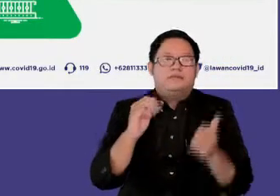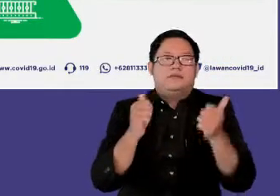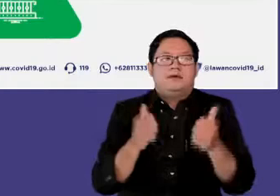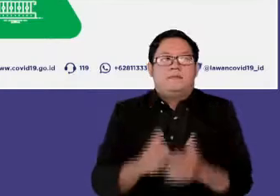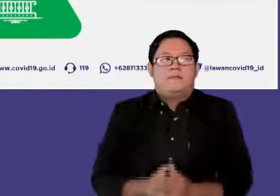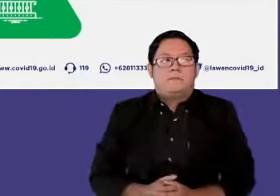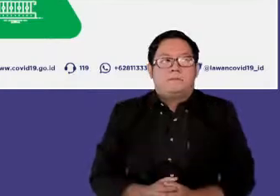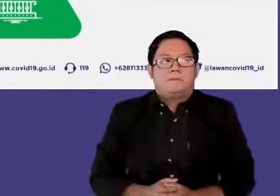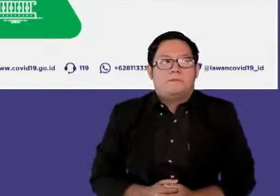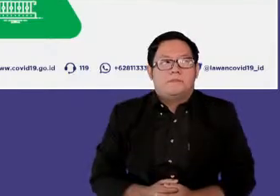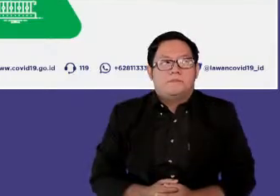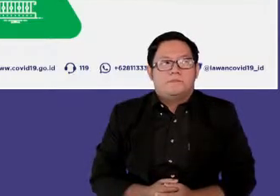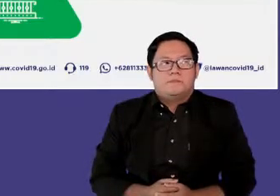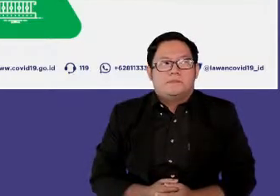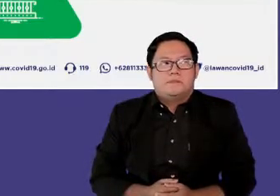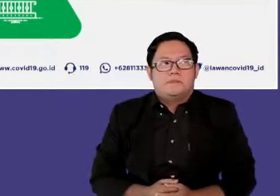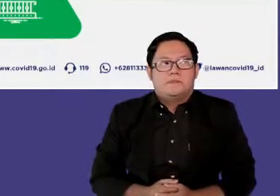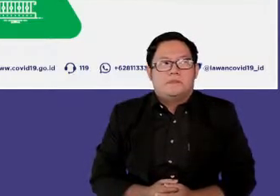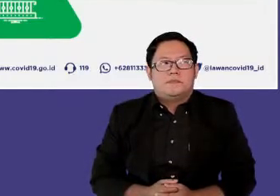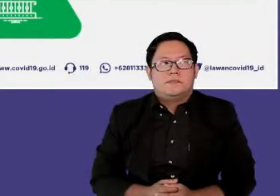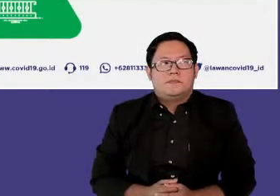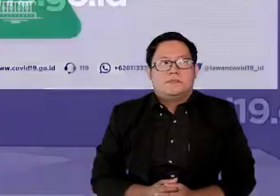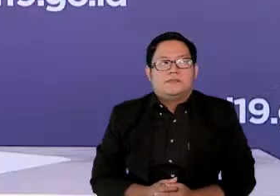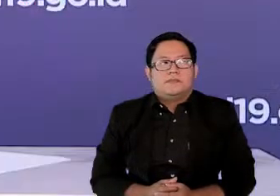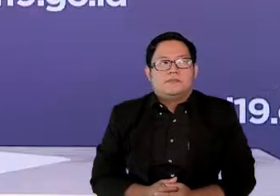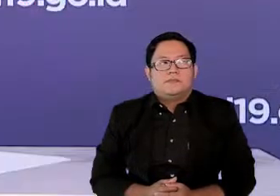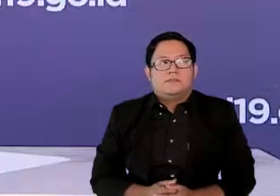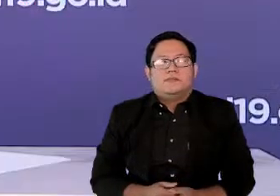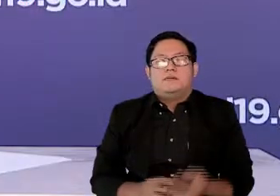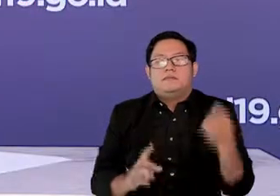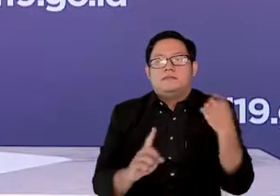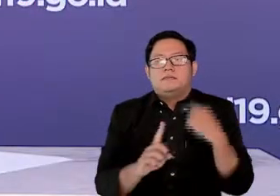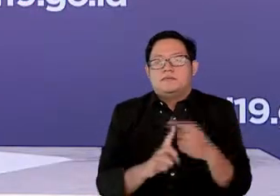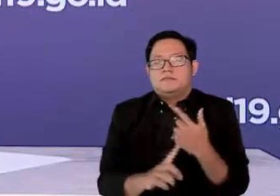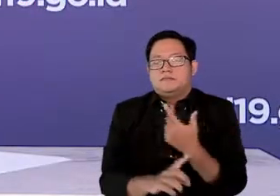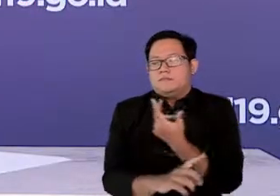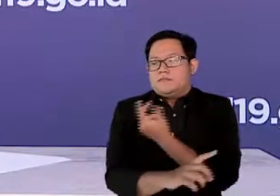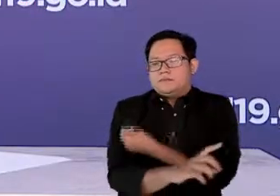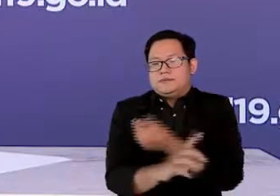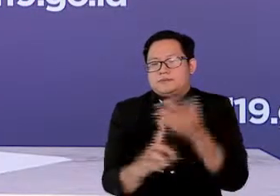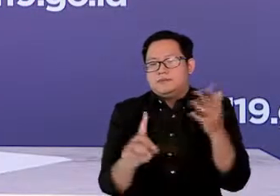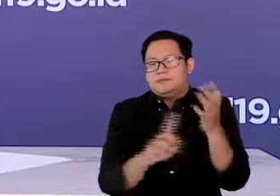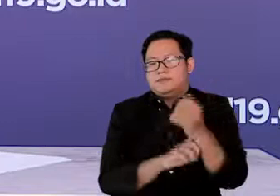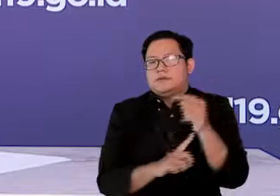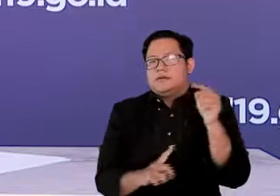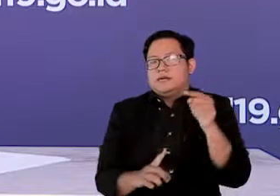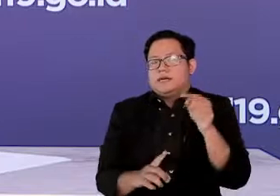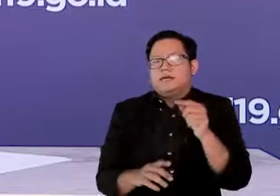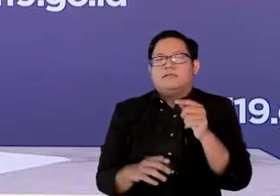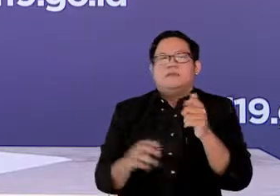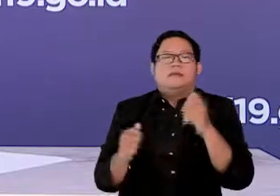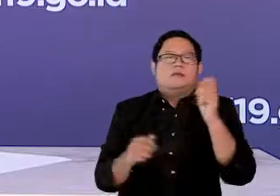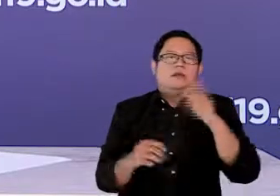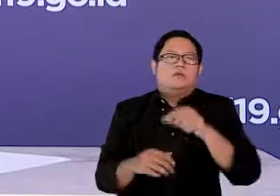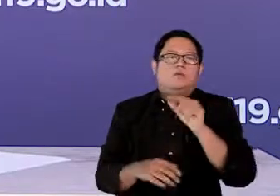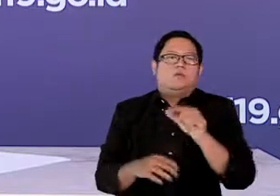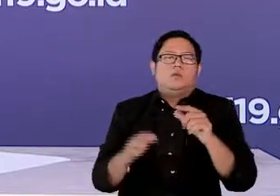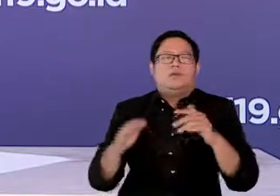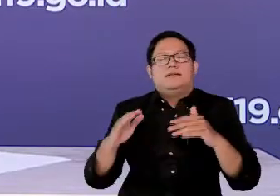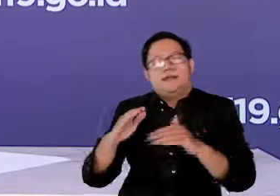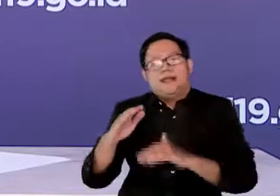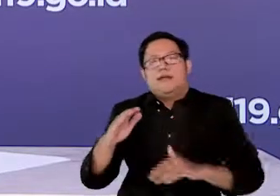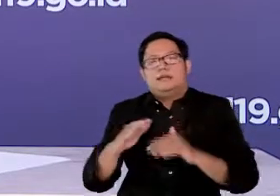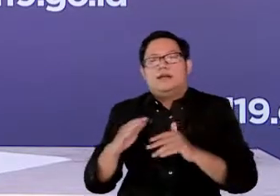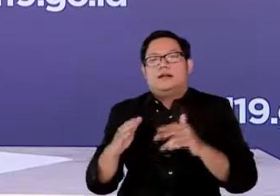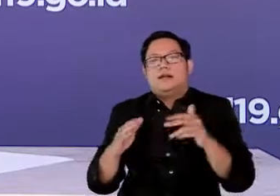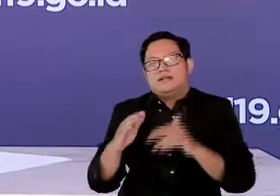level 3. In addition, vaccination achievements will be used as the basis for